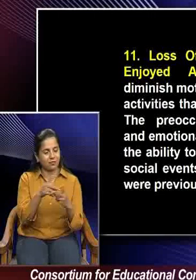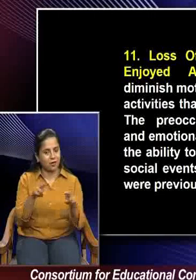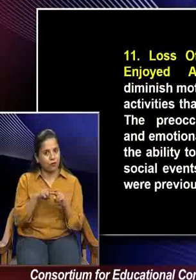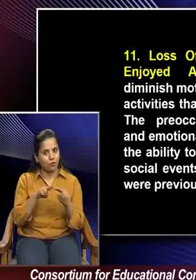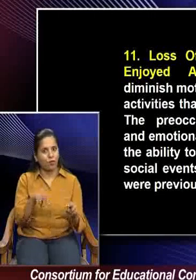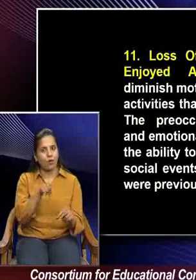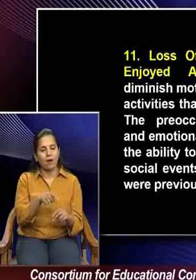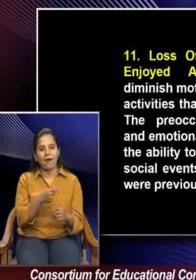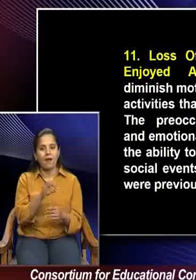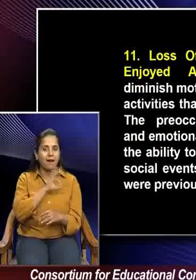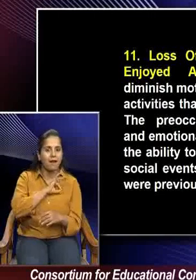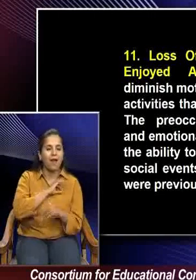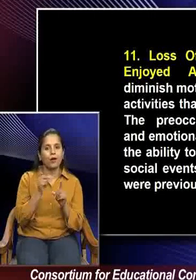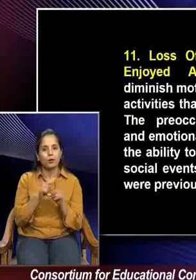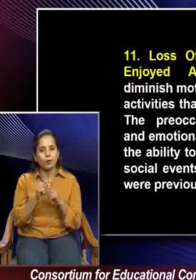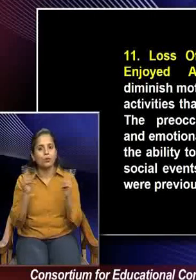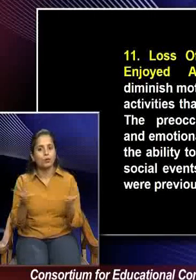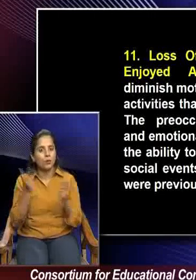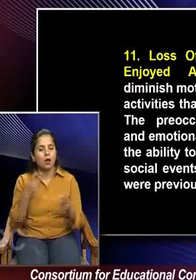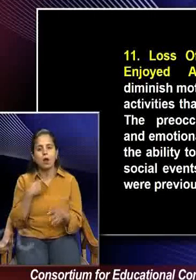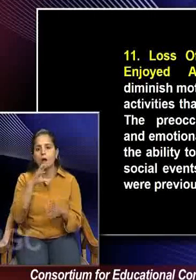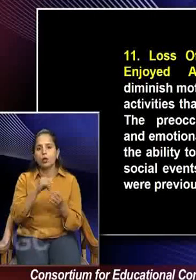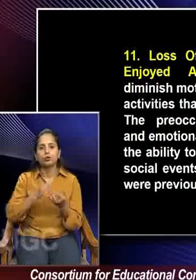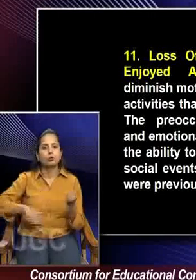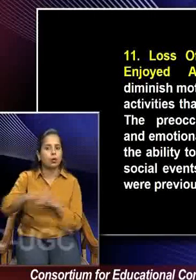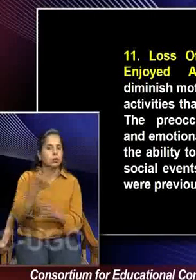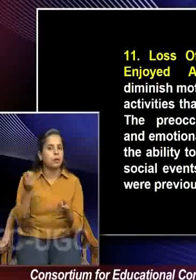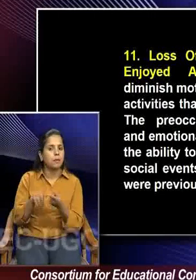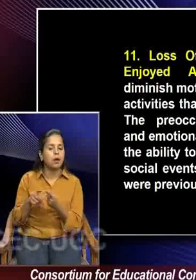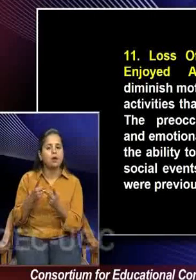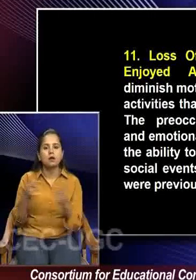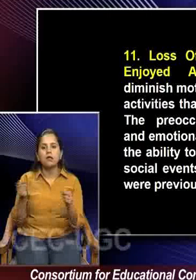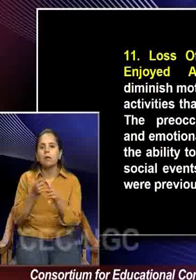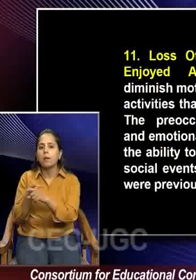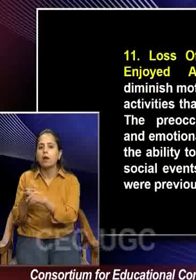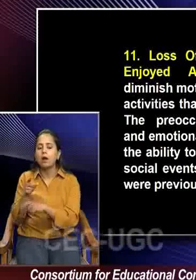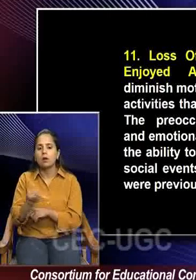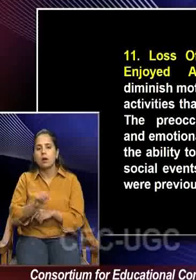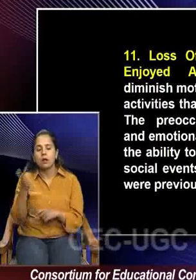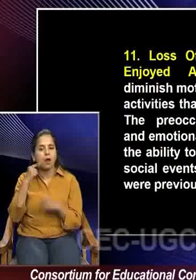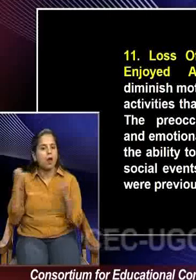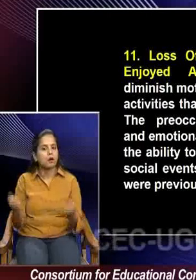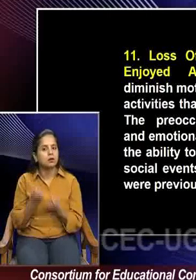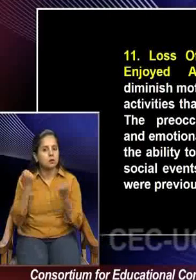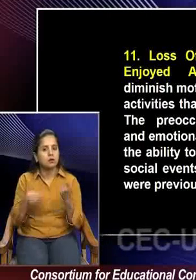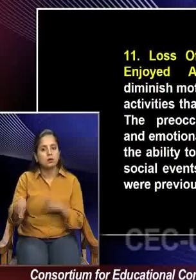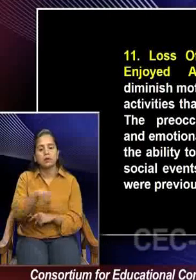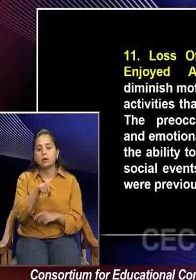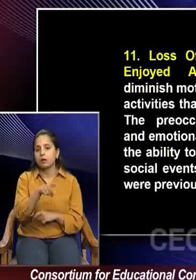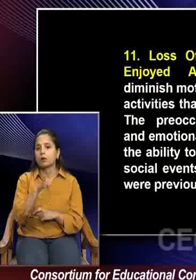in hobbies, social events, and other activities that